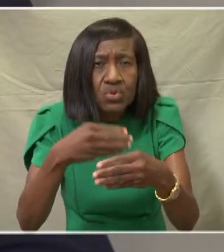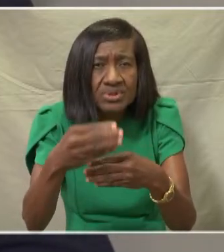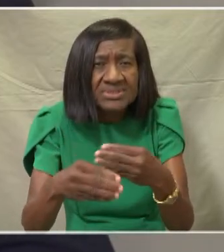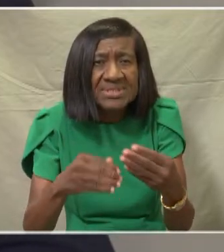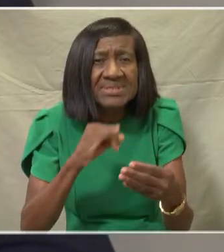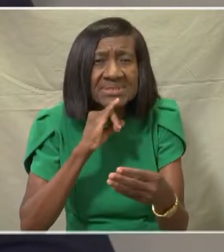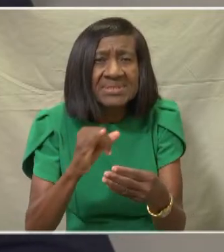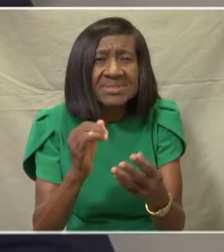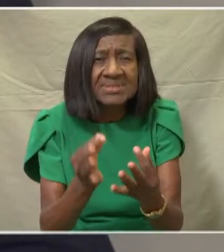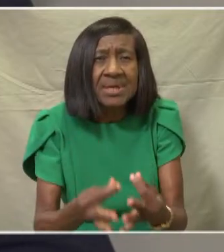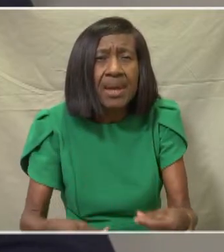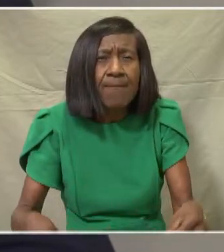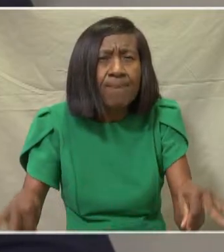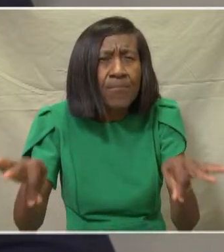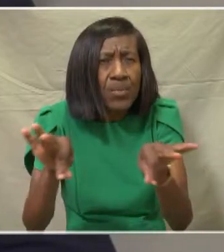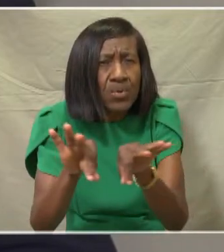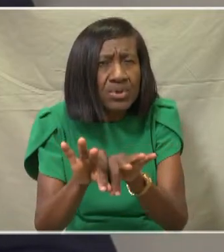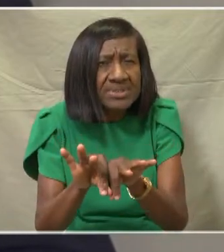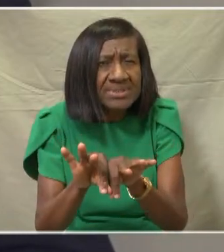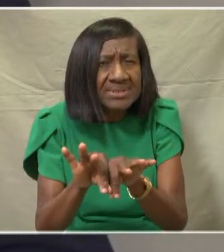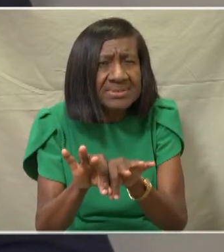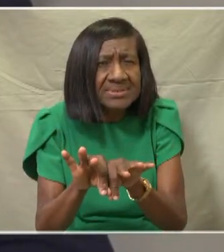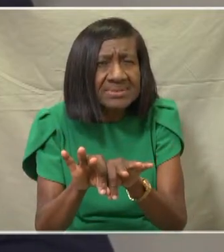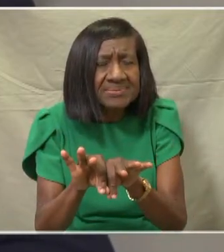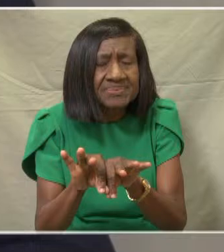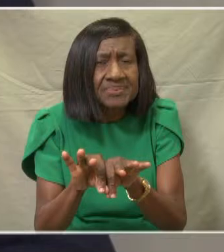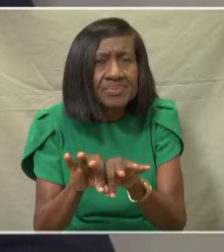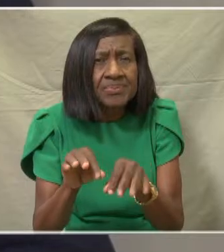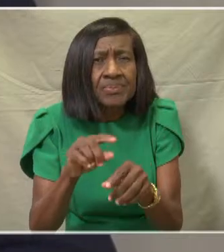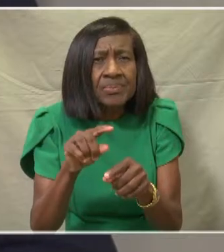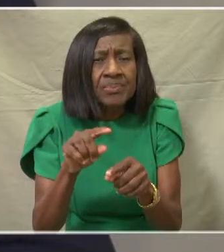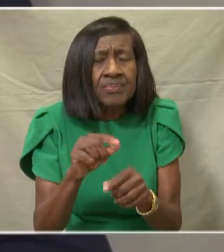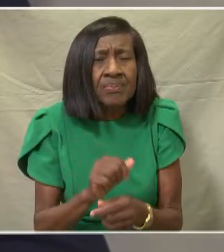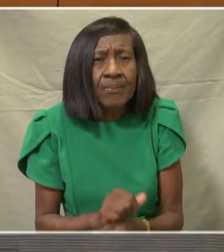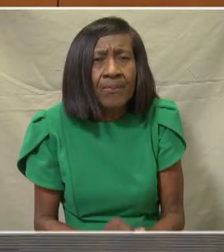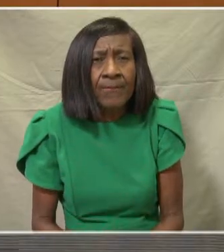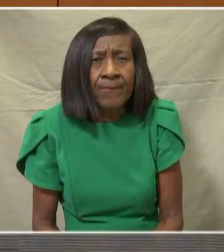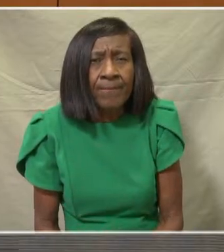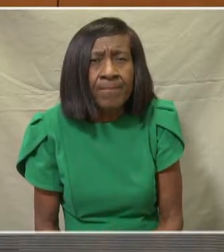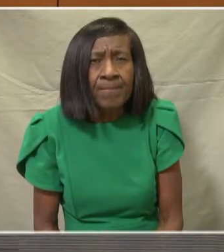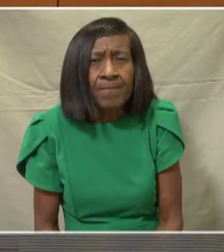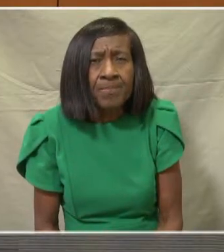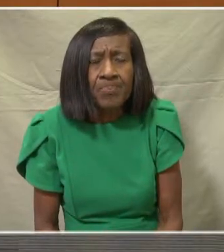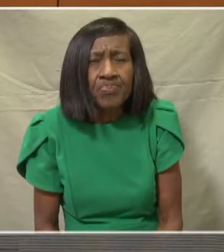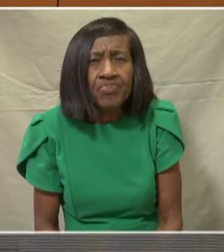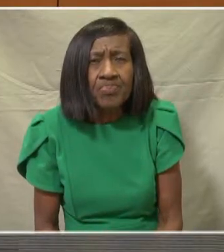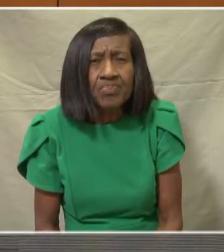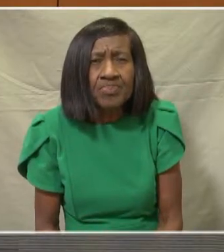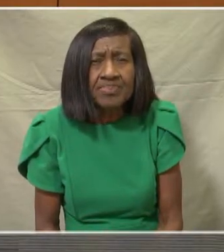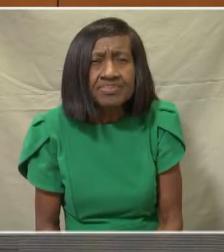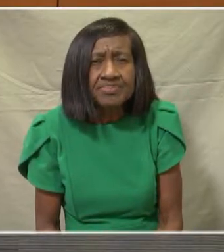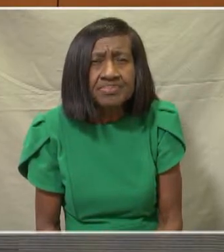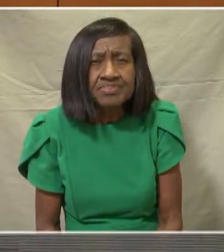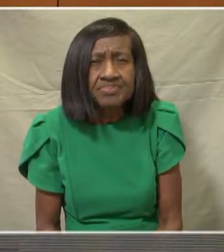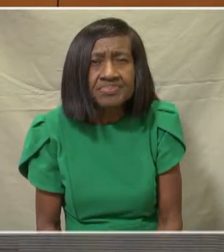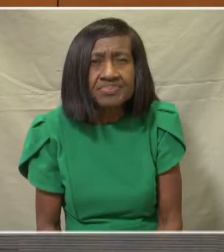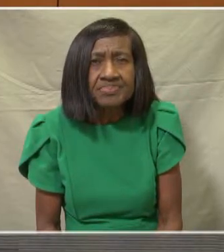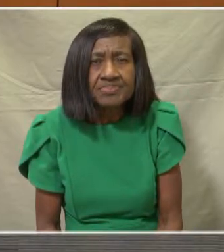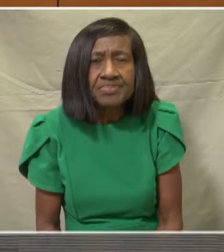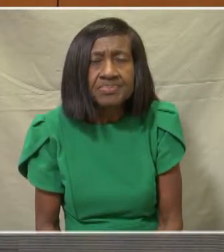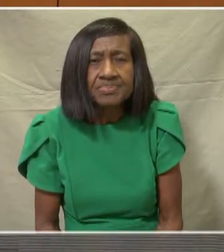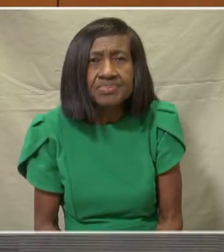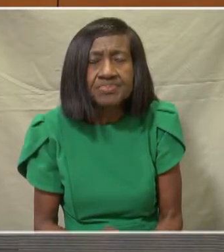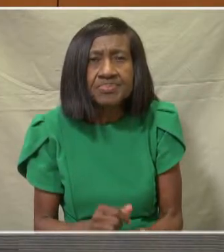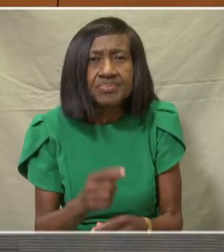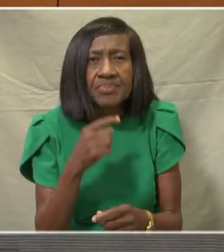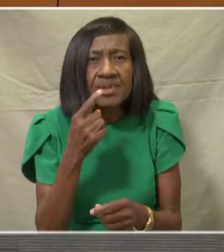else, and getting valid recommendations at the end of that. If anyone wants to add anything to that? Well, I